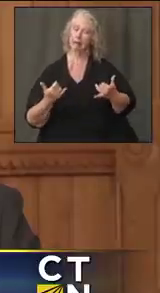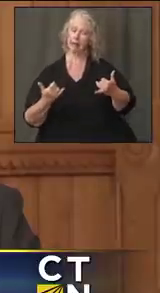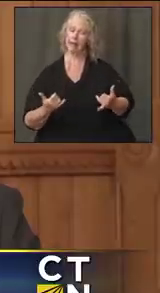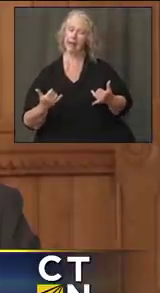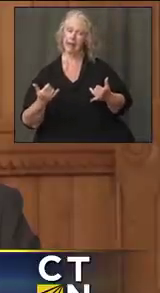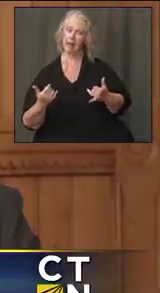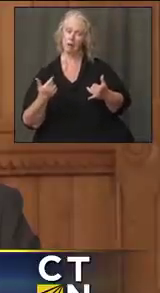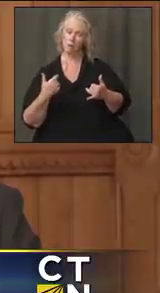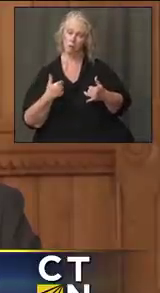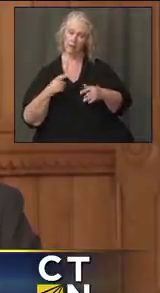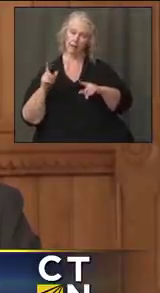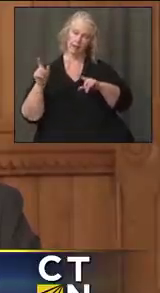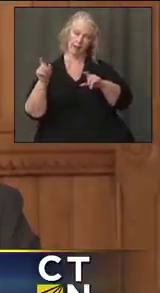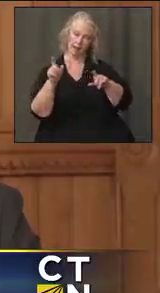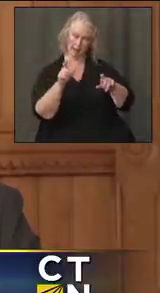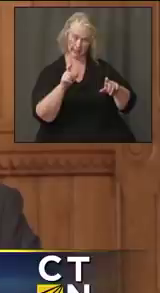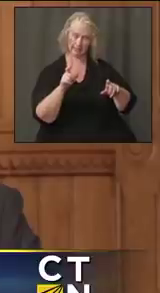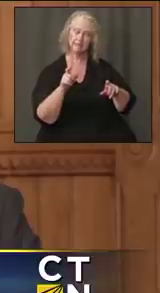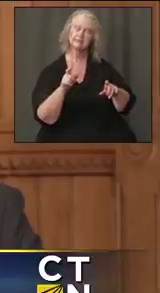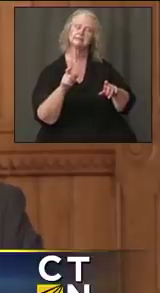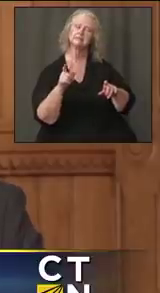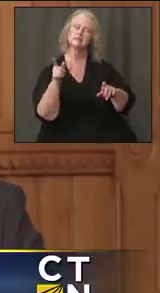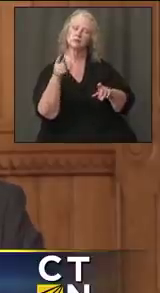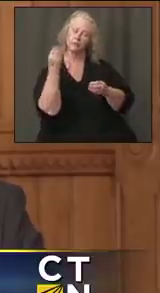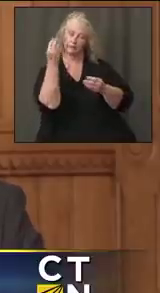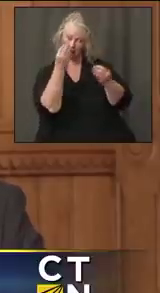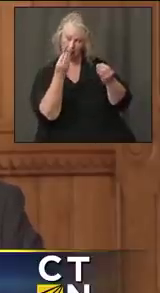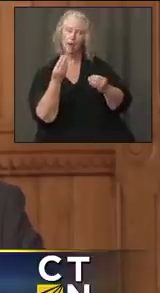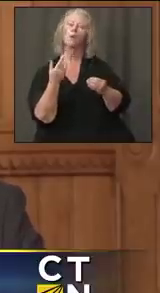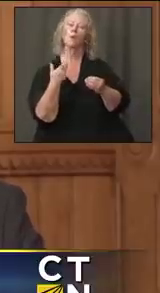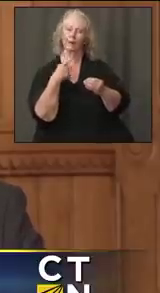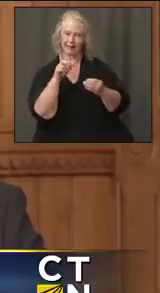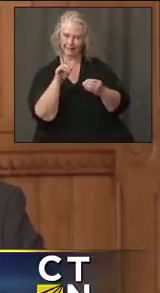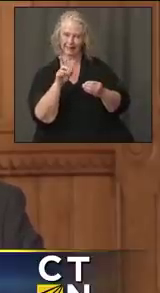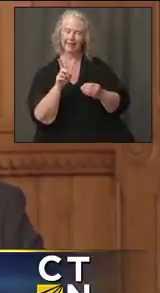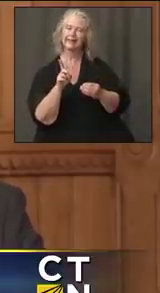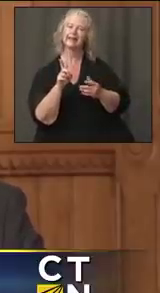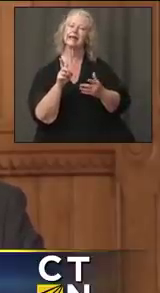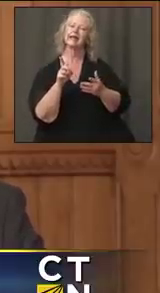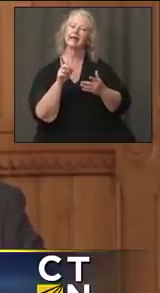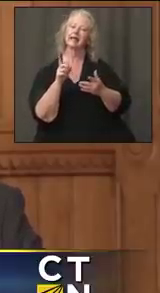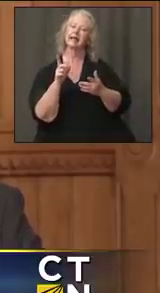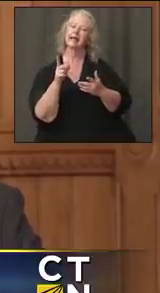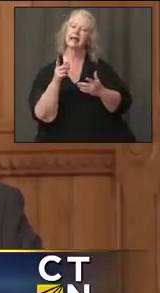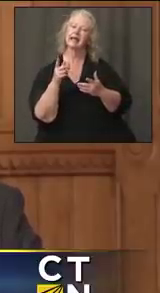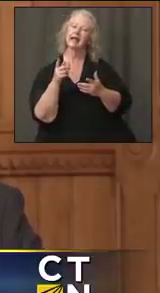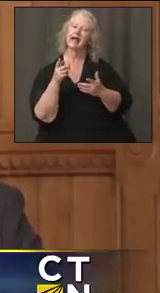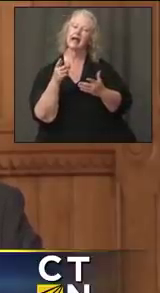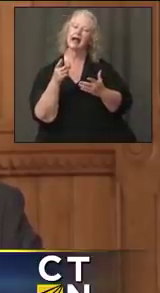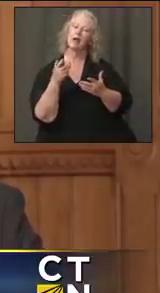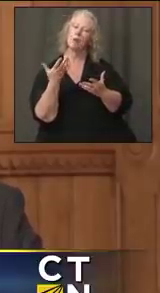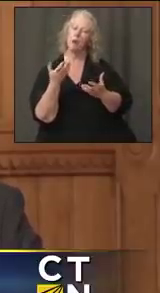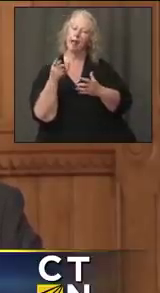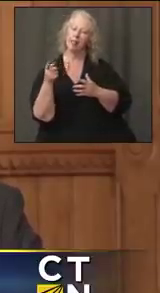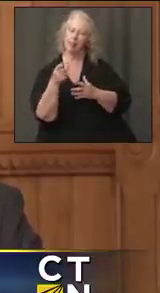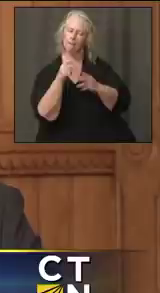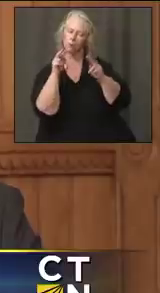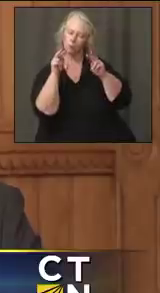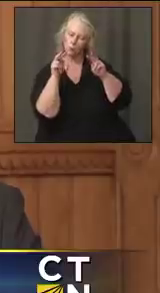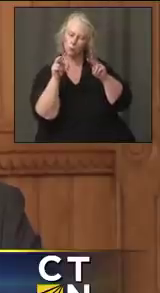complete must include a plan that allows for students to come in daily, given the health trends in